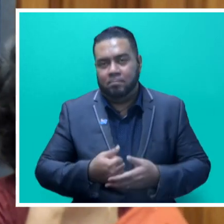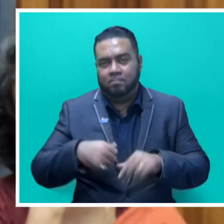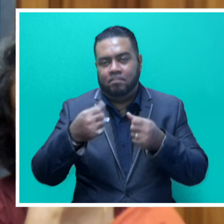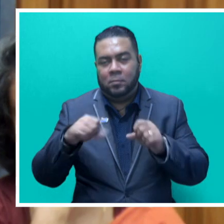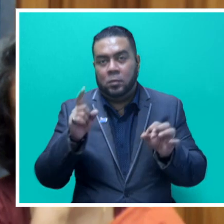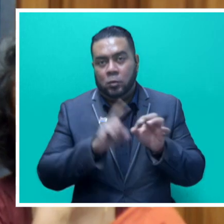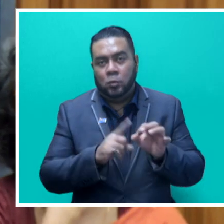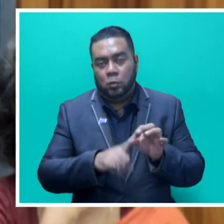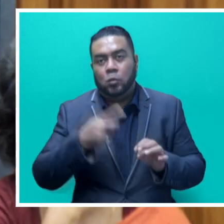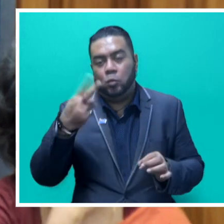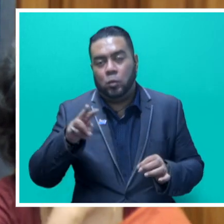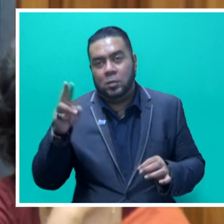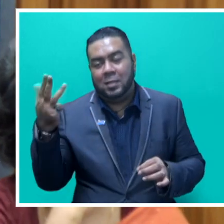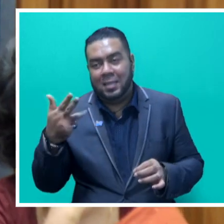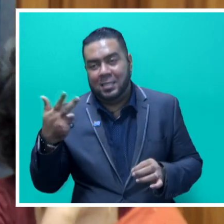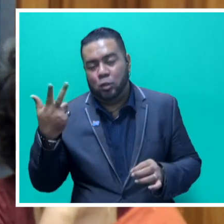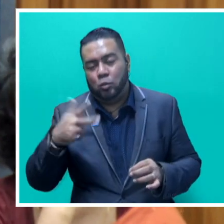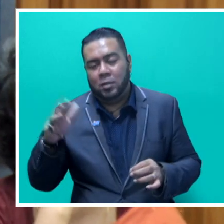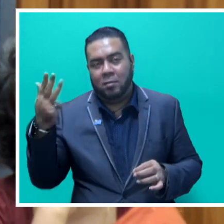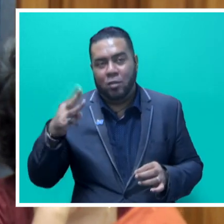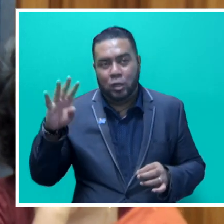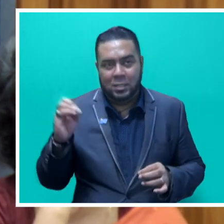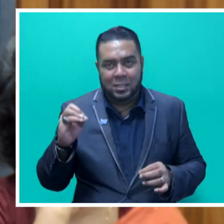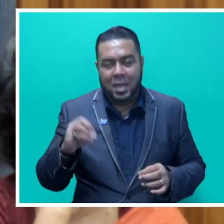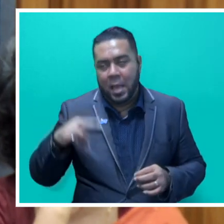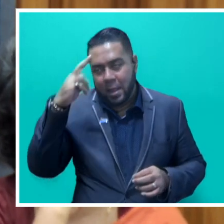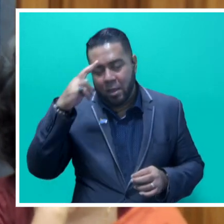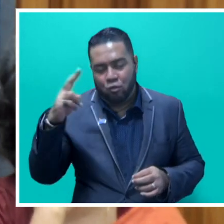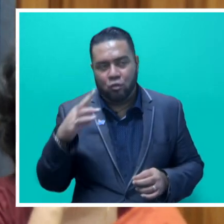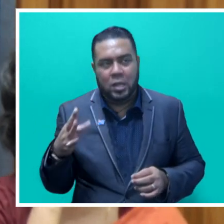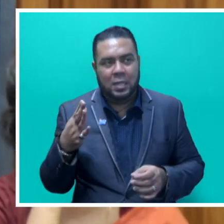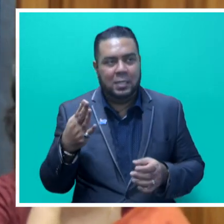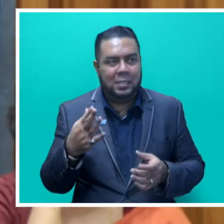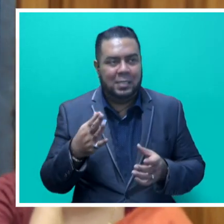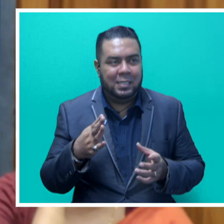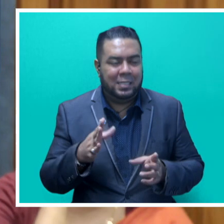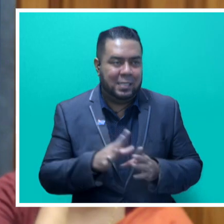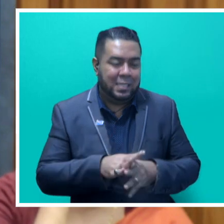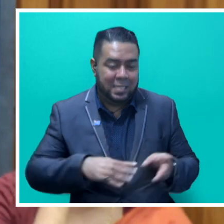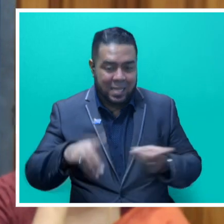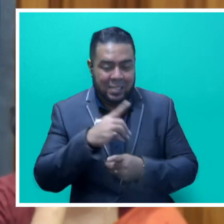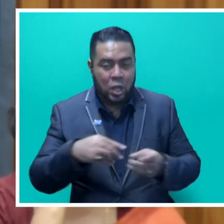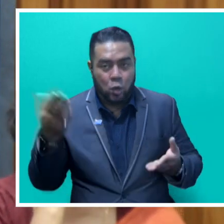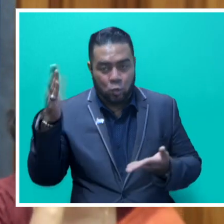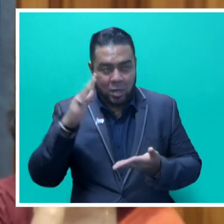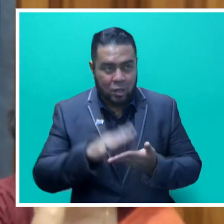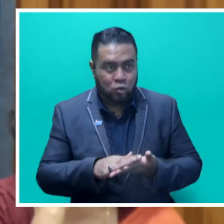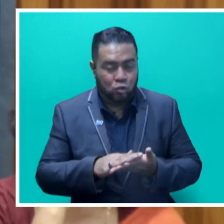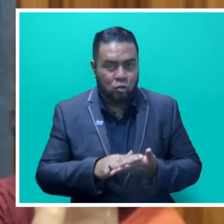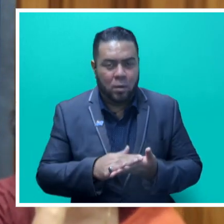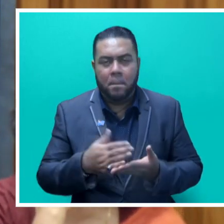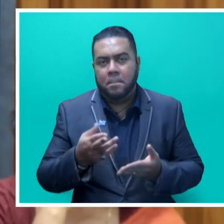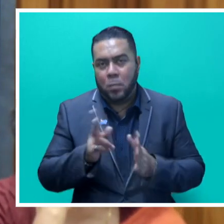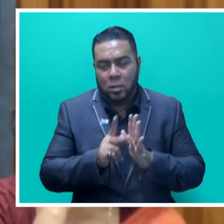the 2018 to 2030 National Disaster Reduction Policy. Before I resume my seat, I restate